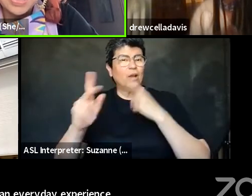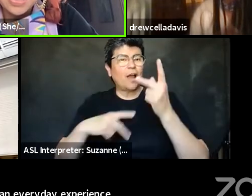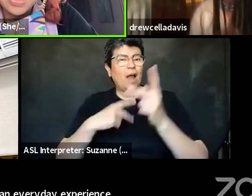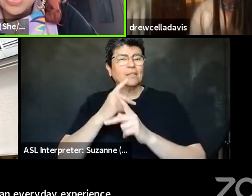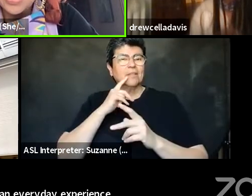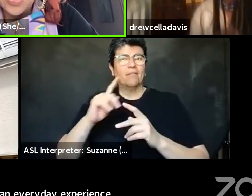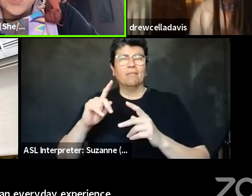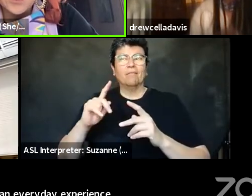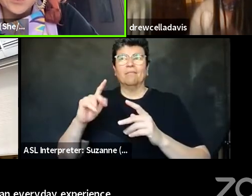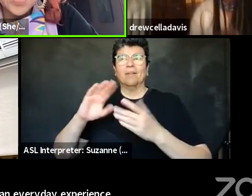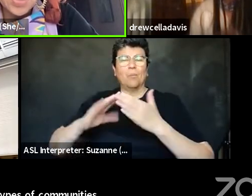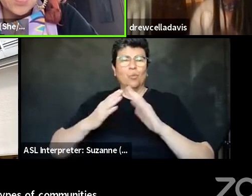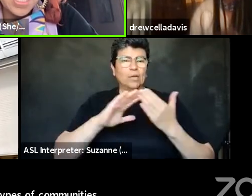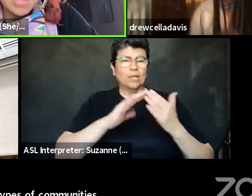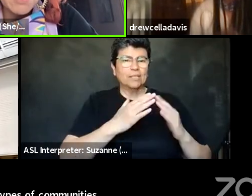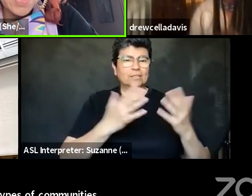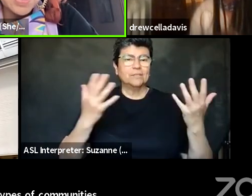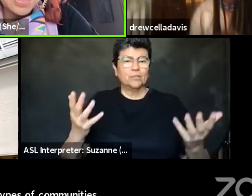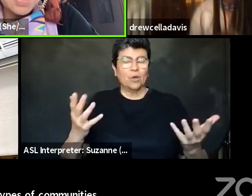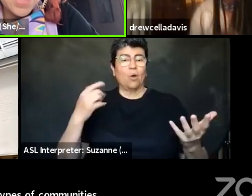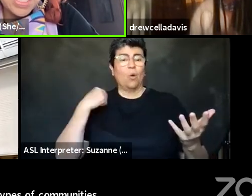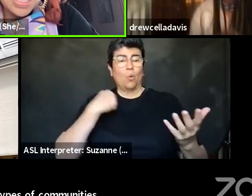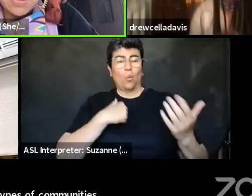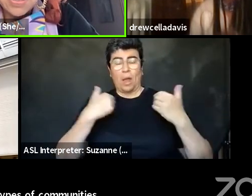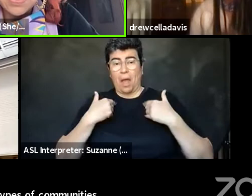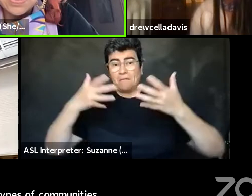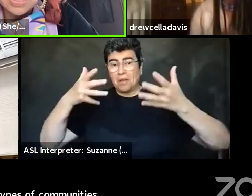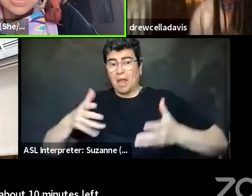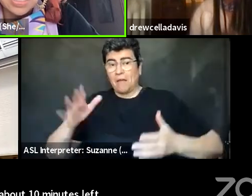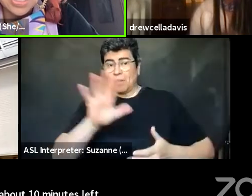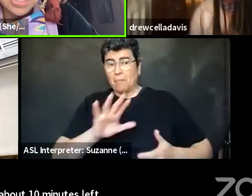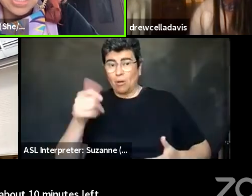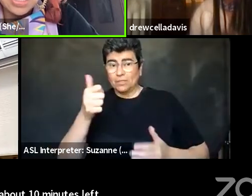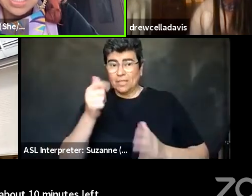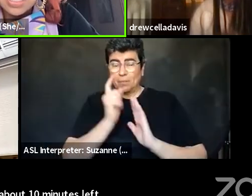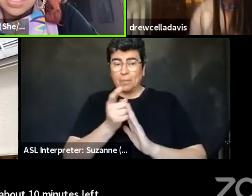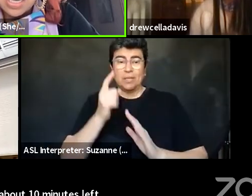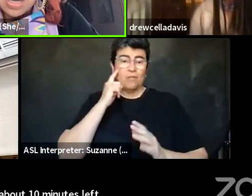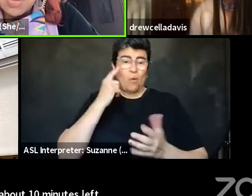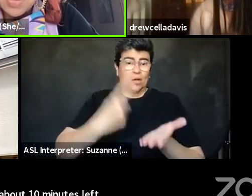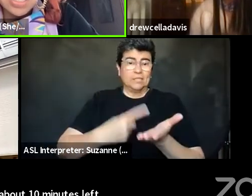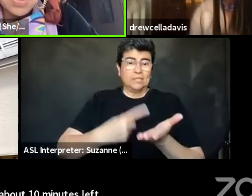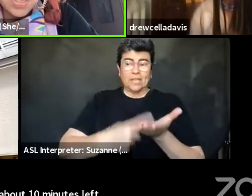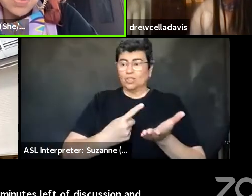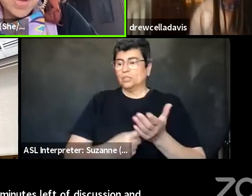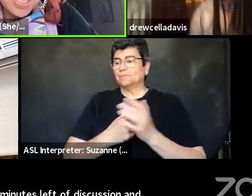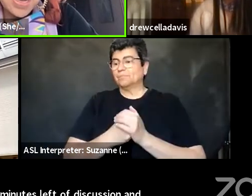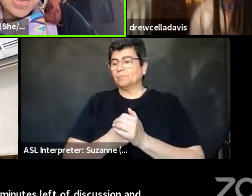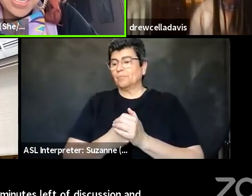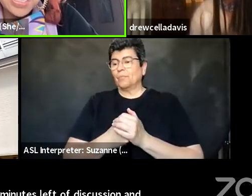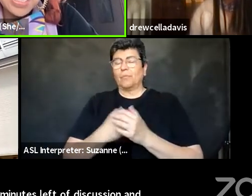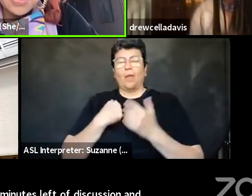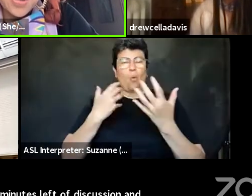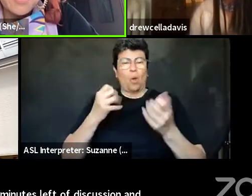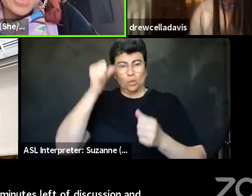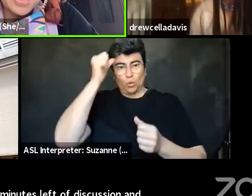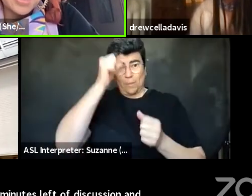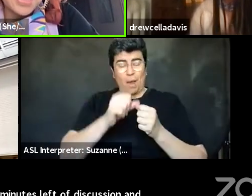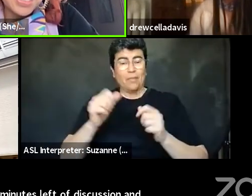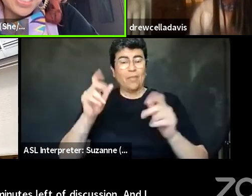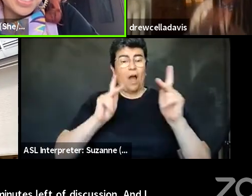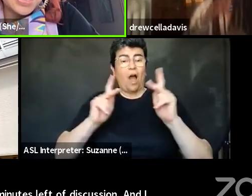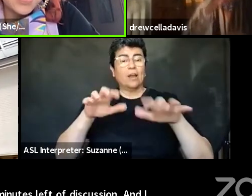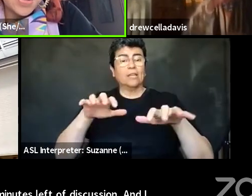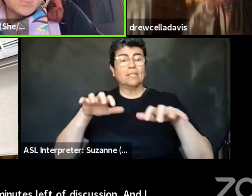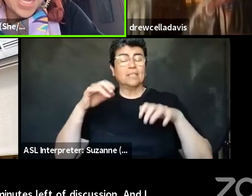communities. So we have about 10 minutes left of discussion. And I just want to remind the audience, if you have